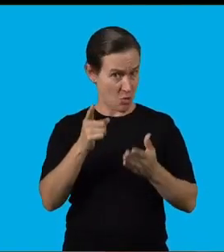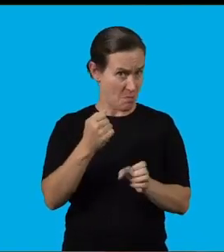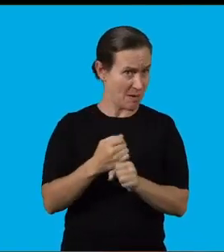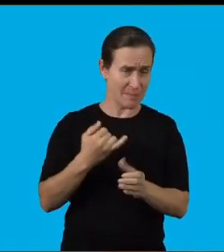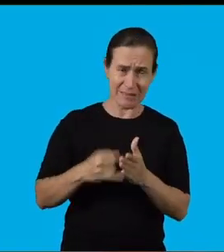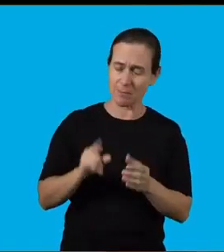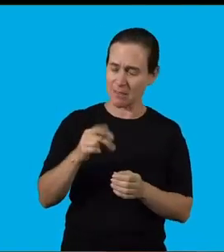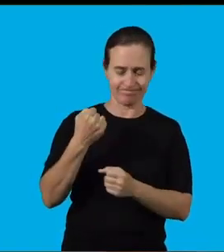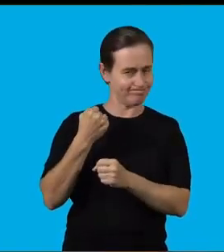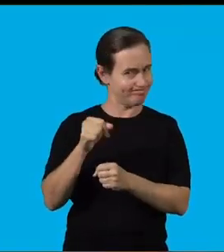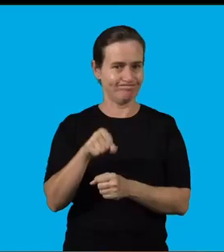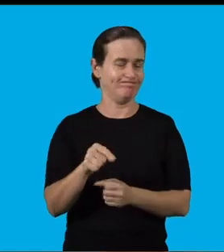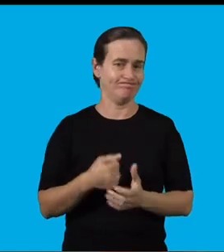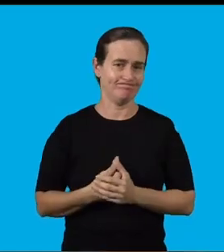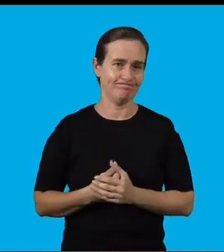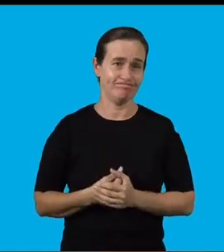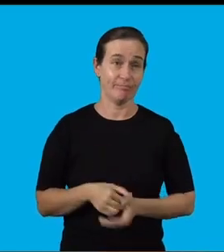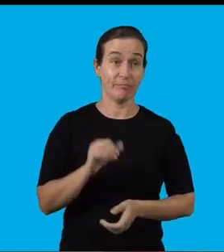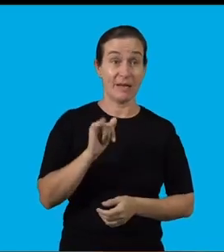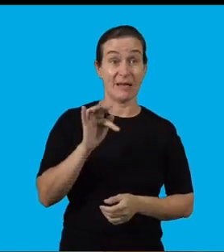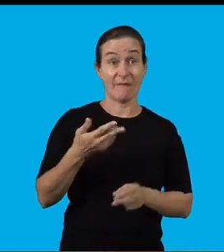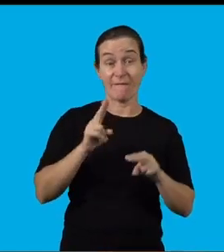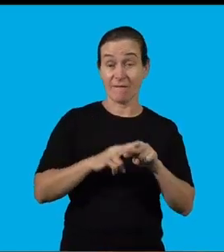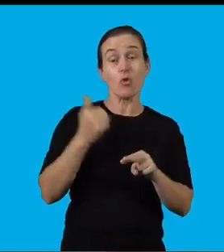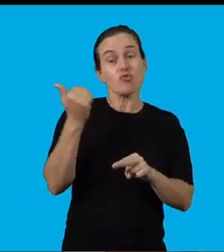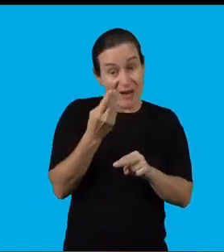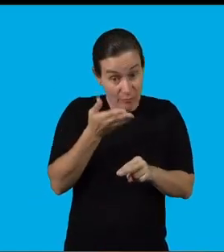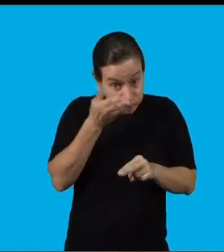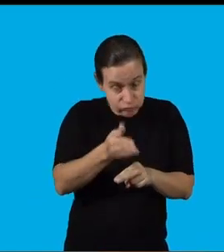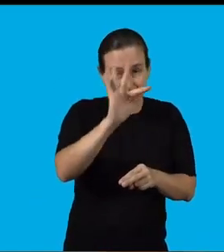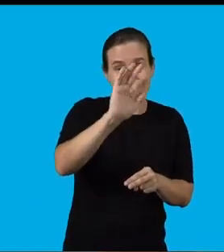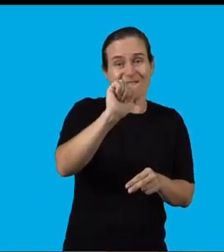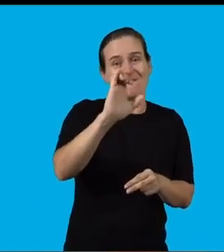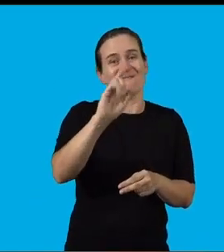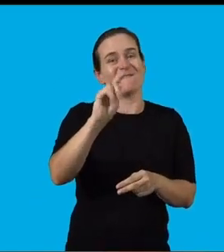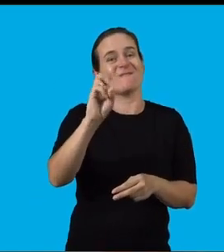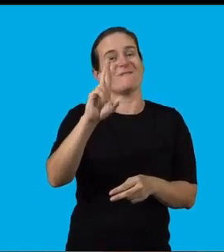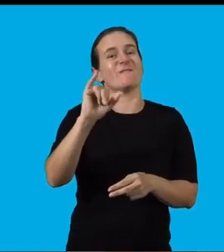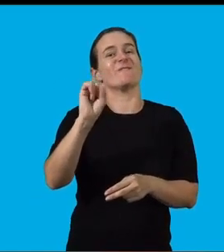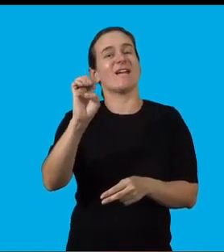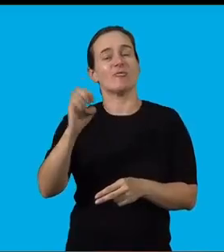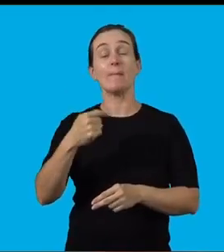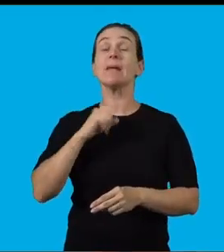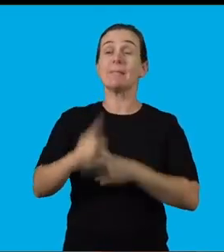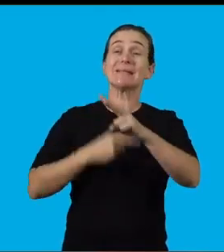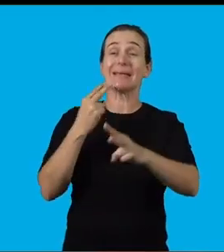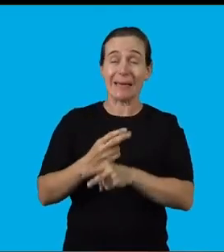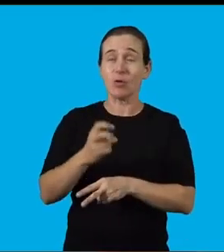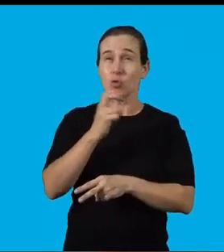is to avoid these mistakes. If a function is already factorized, do not try and use the factor theorem all over